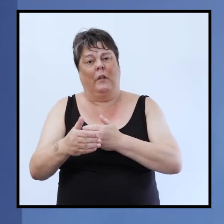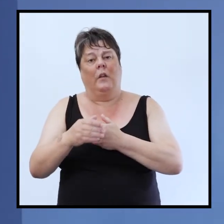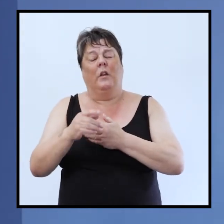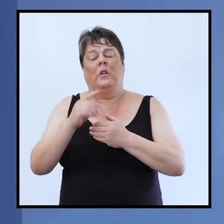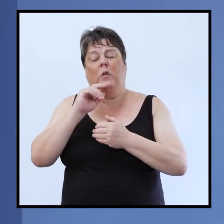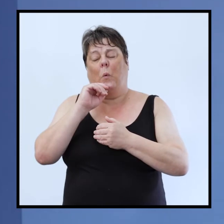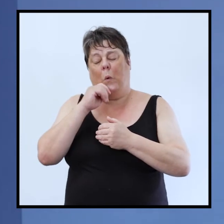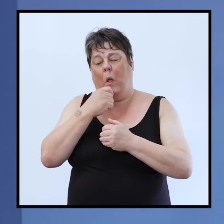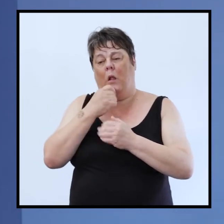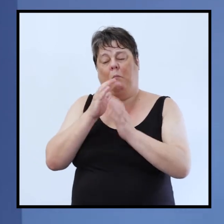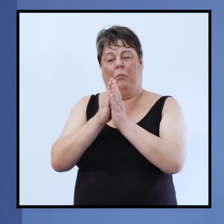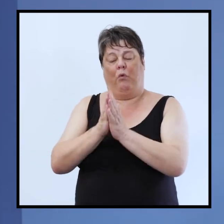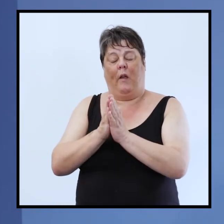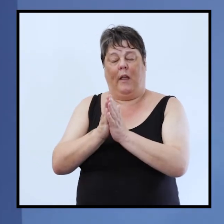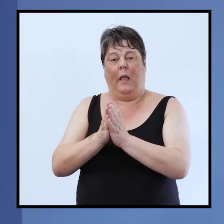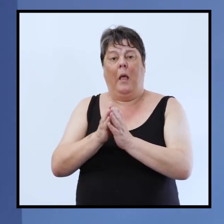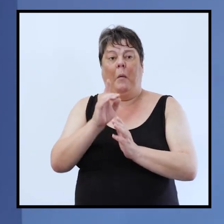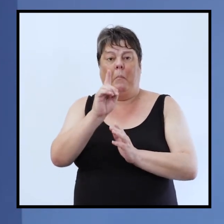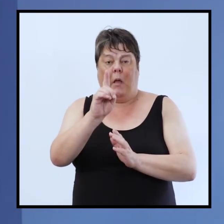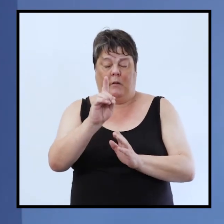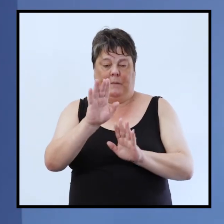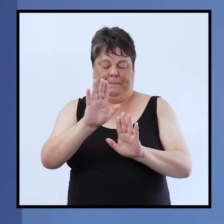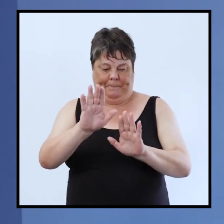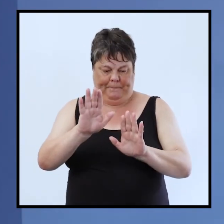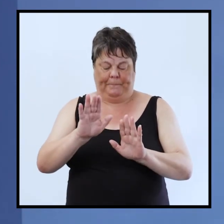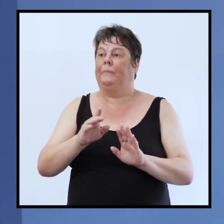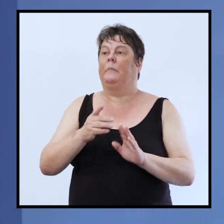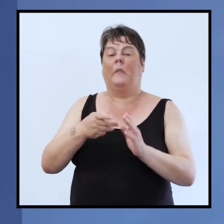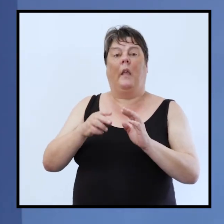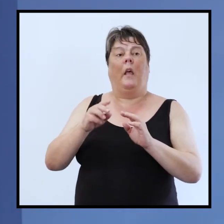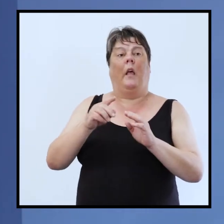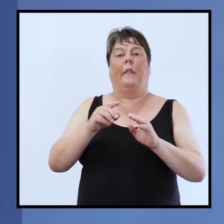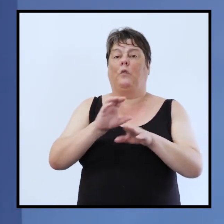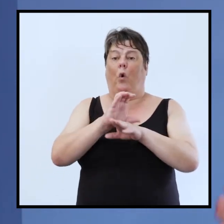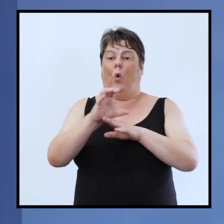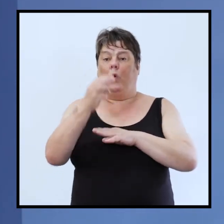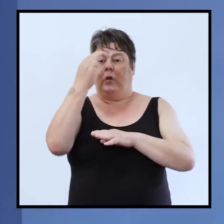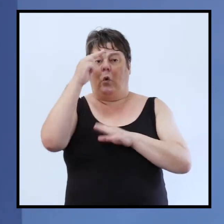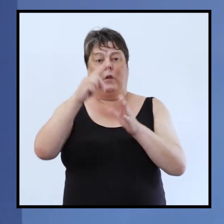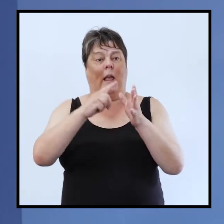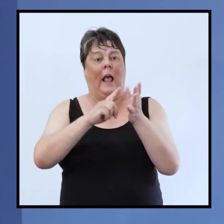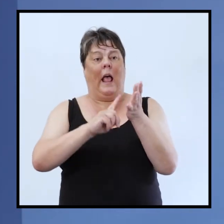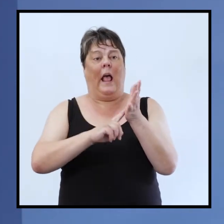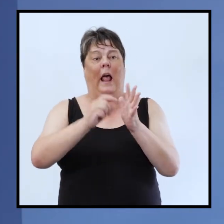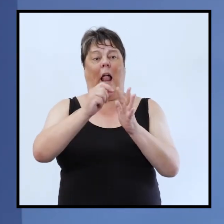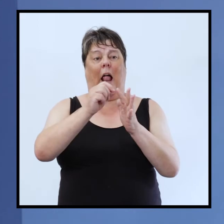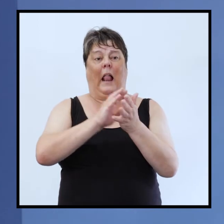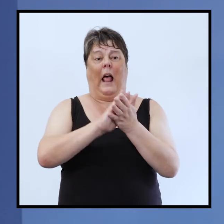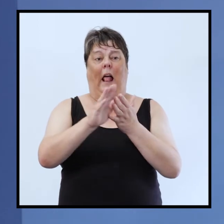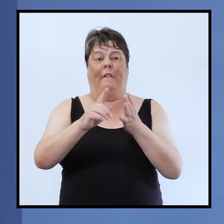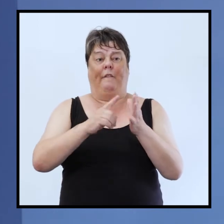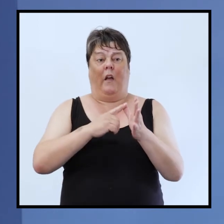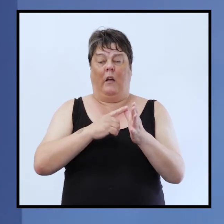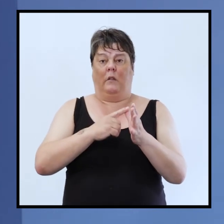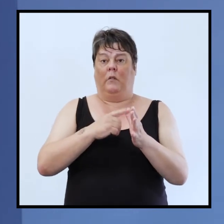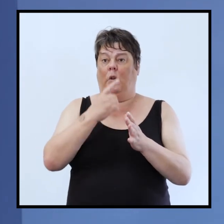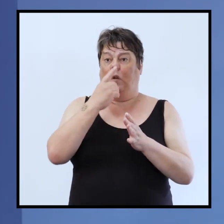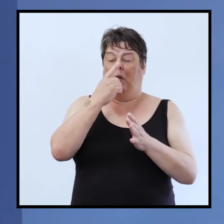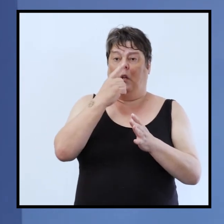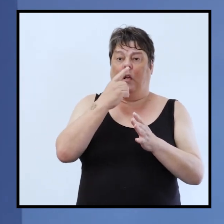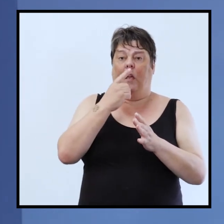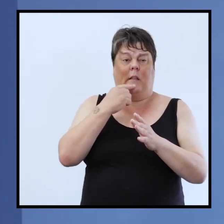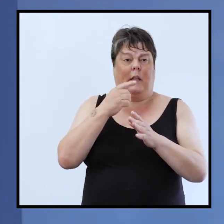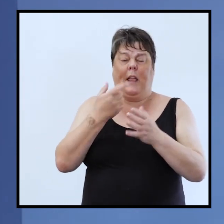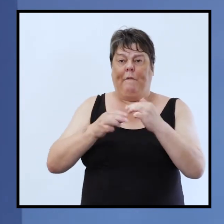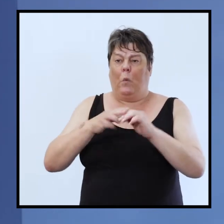in prayer but first of all i just want to say if you want to find stuff out there's a great course called alpha if you just go on the web and put in alpha you can do it online it's fantastic